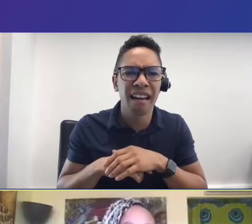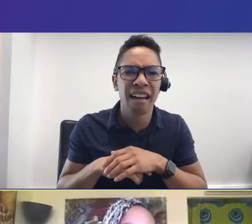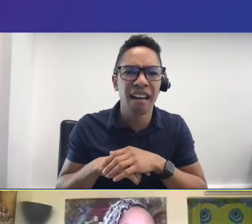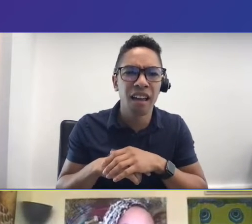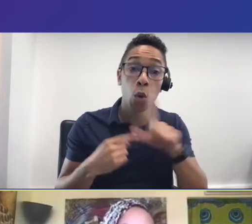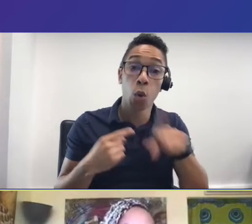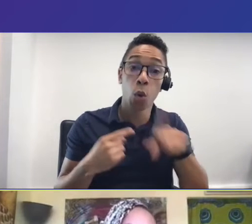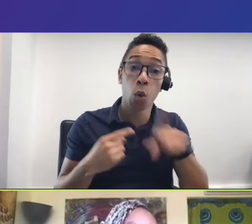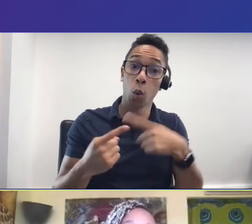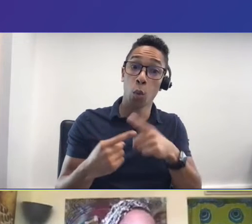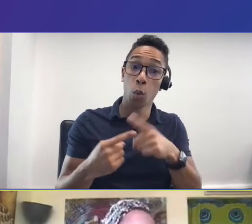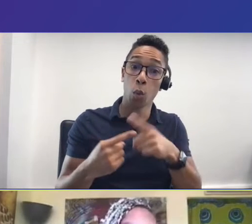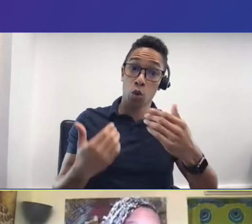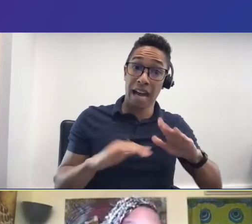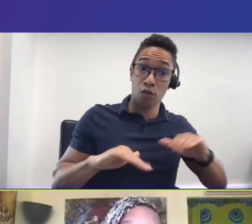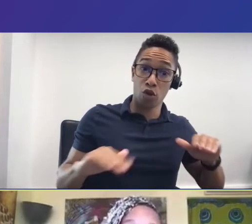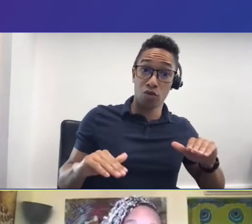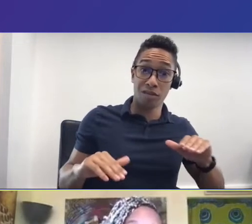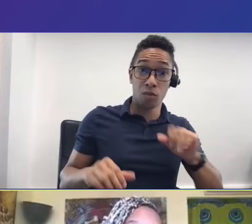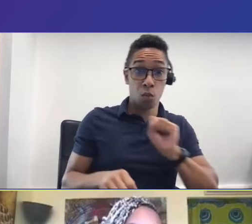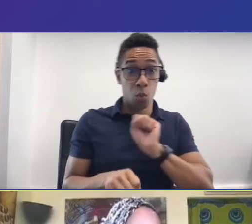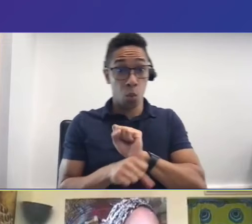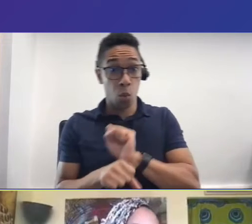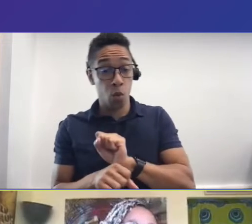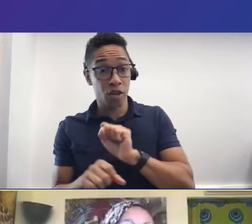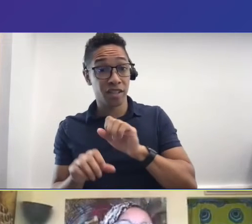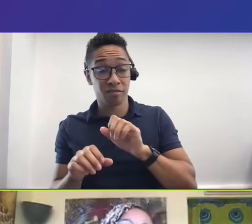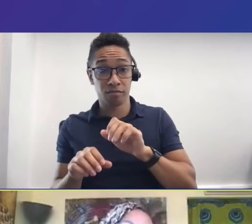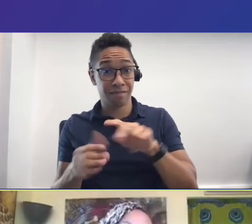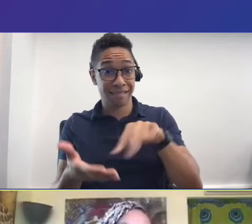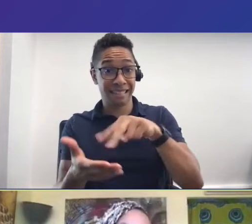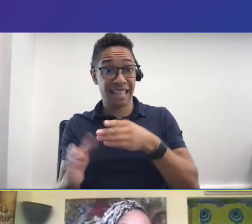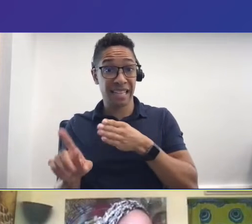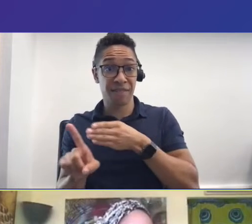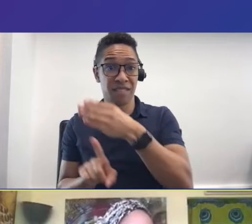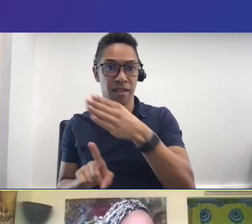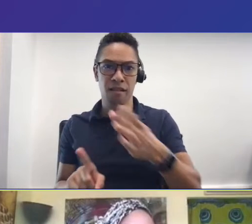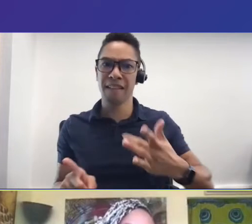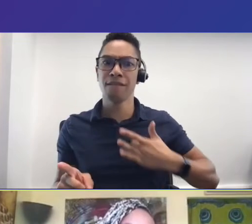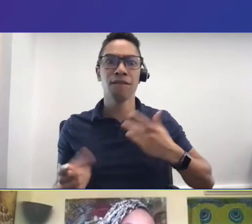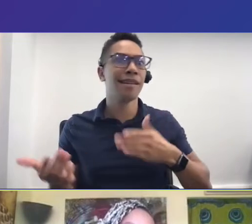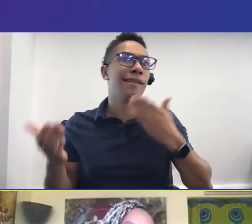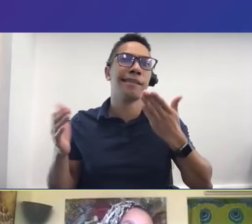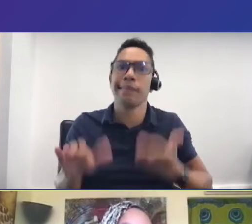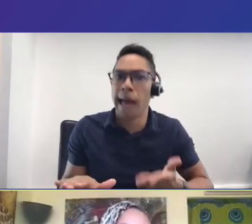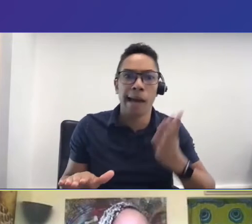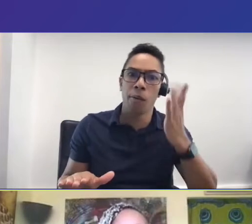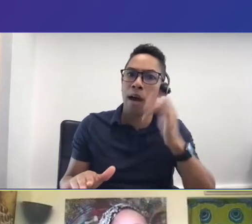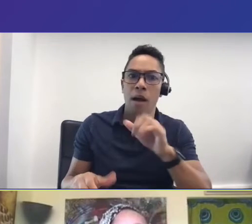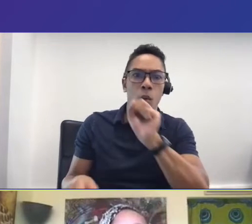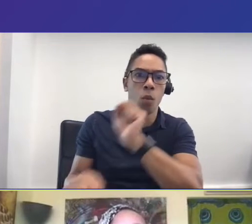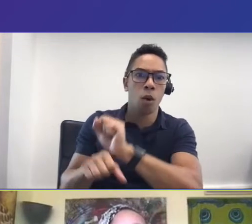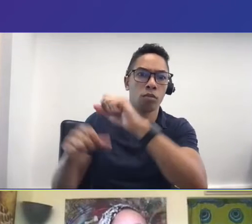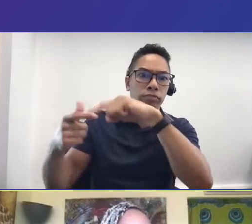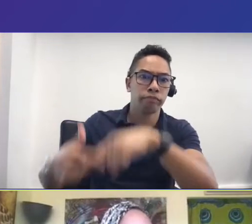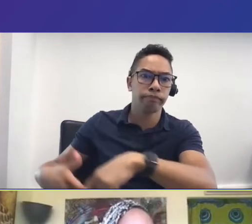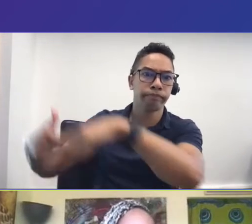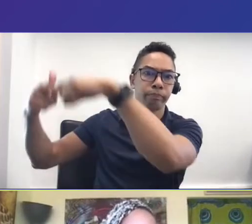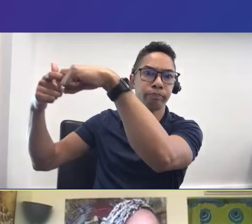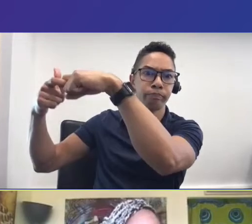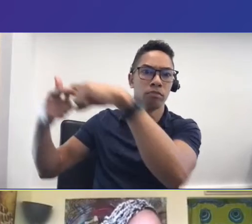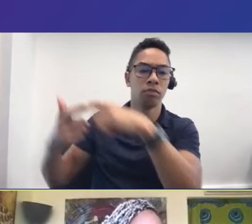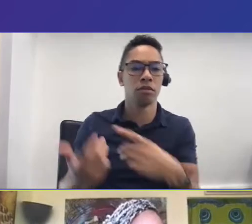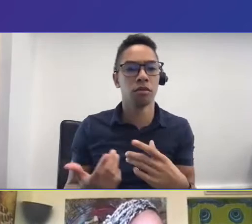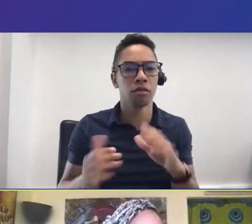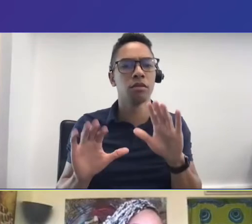in the dance field, once again, you're dead because, oh yeah, she had babies, So that I just